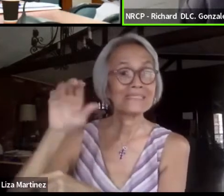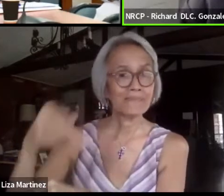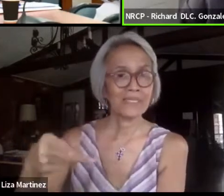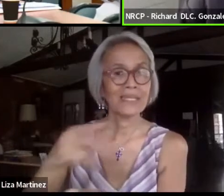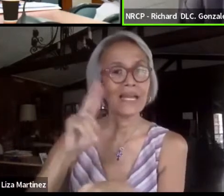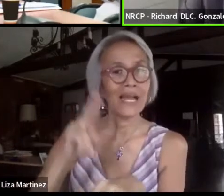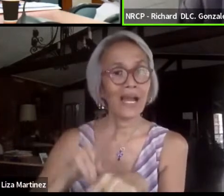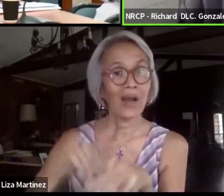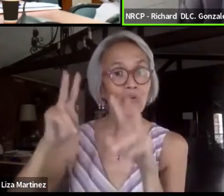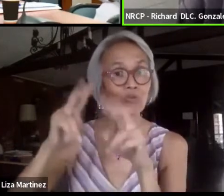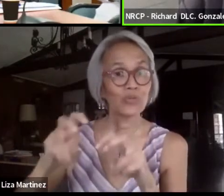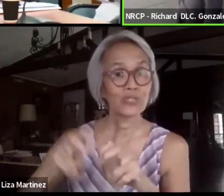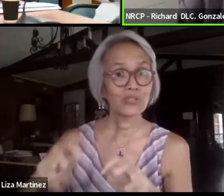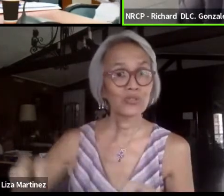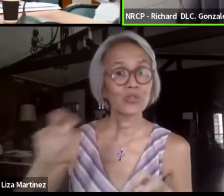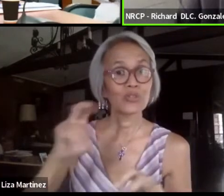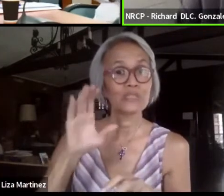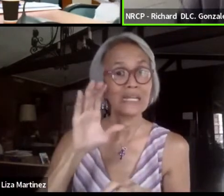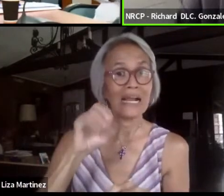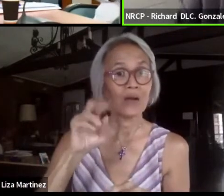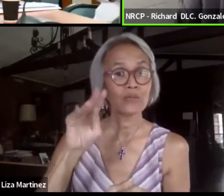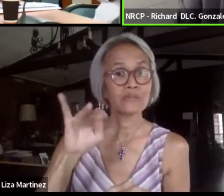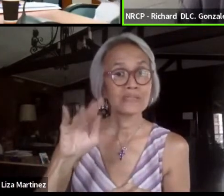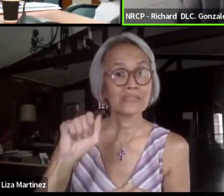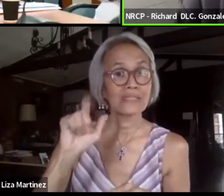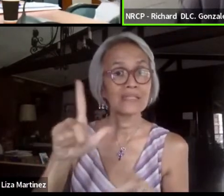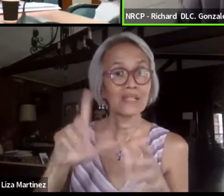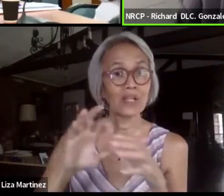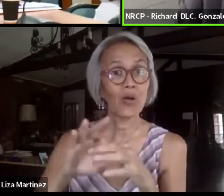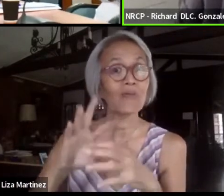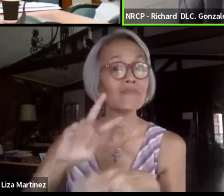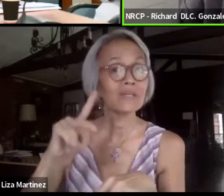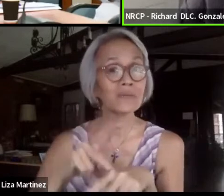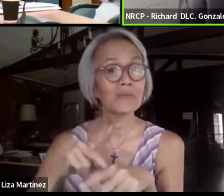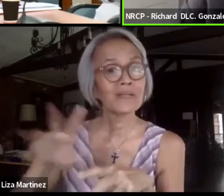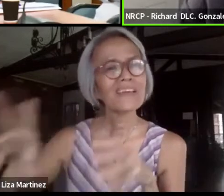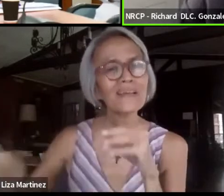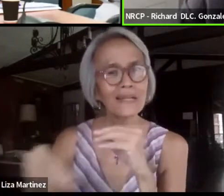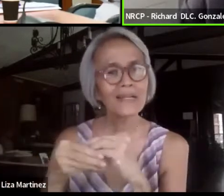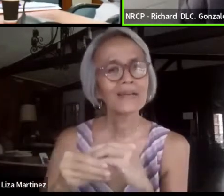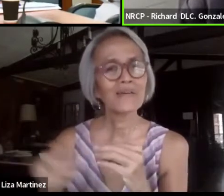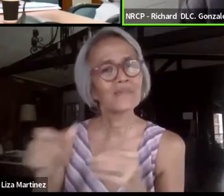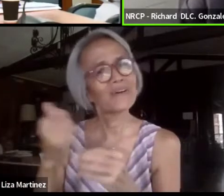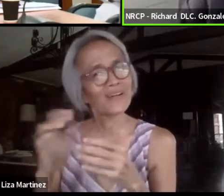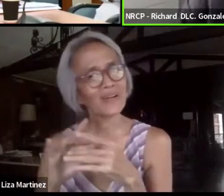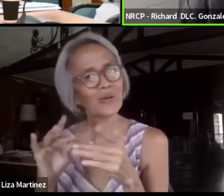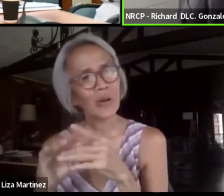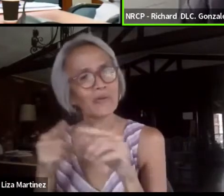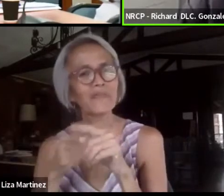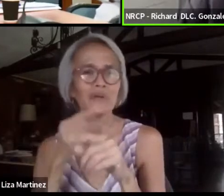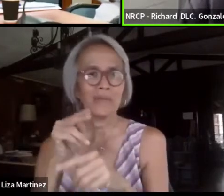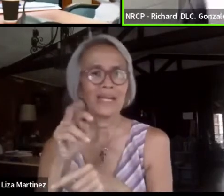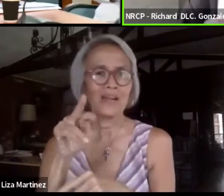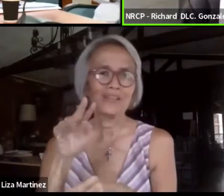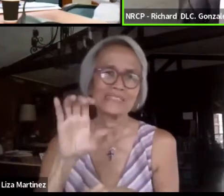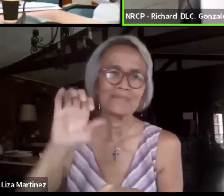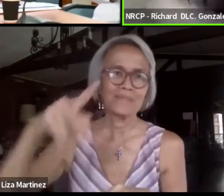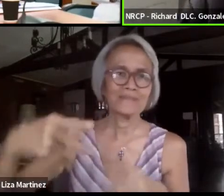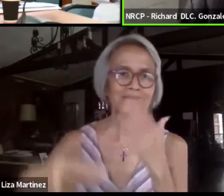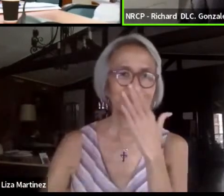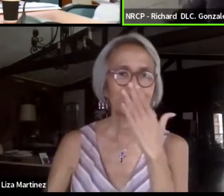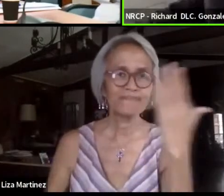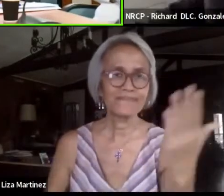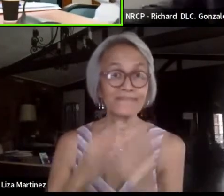written comments and reports, okay, including the other comments of my colleagues in the NRCP. Okay, thank you very much, Your